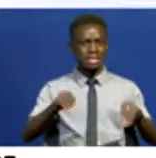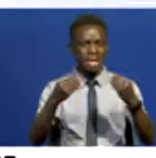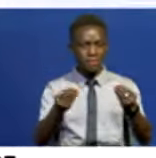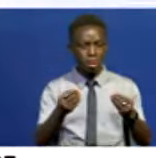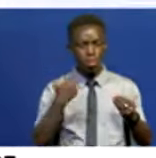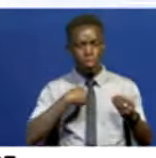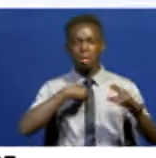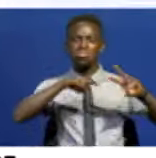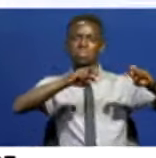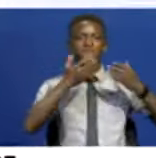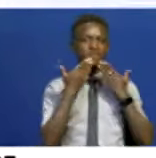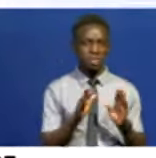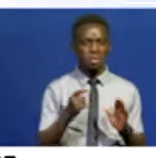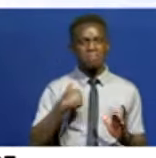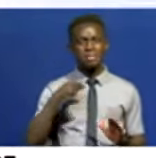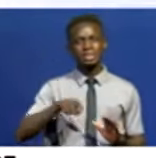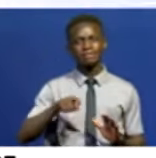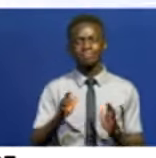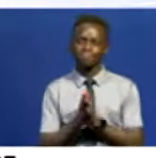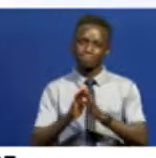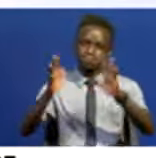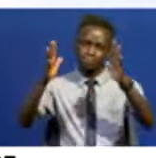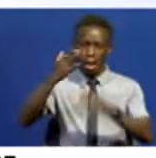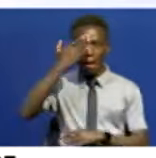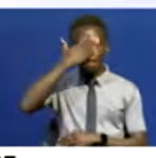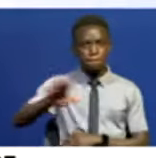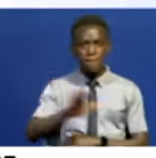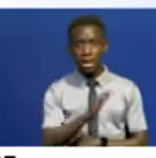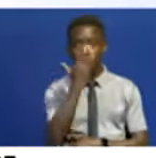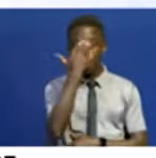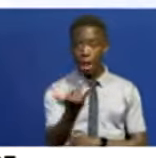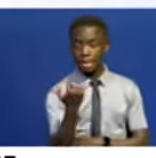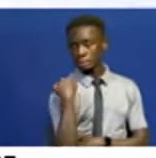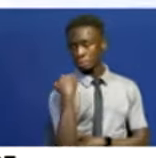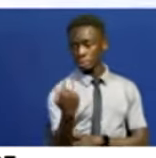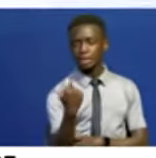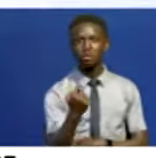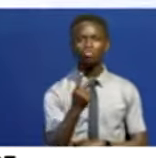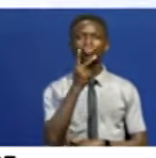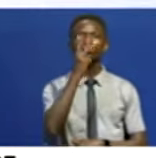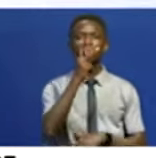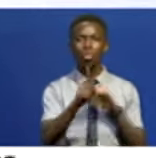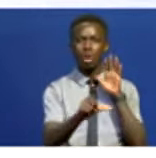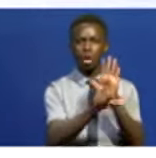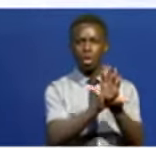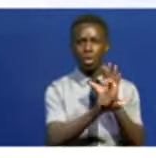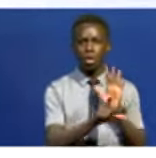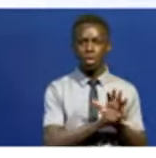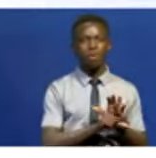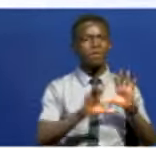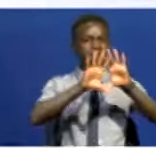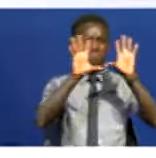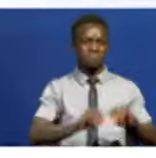must congratulate Parliament that yesterday at least two pieces of legislation were